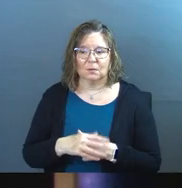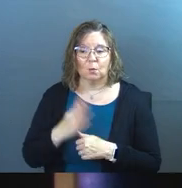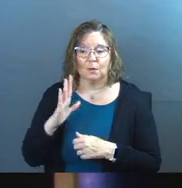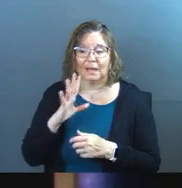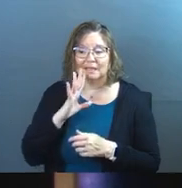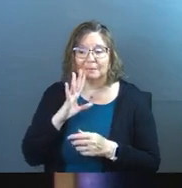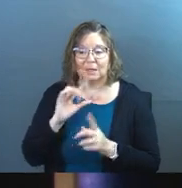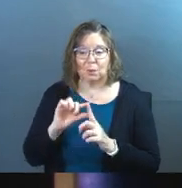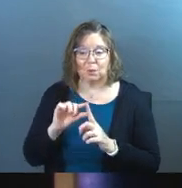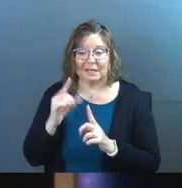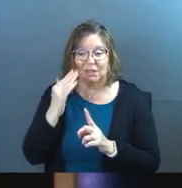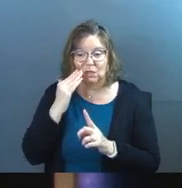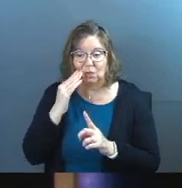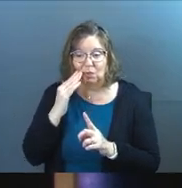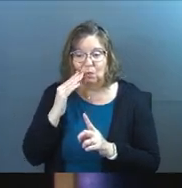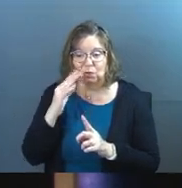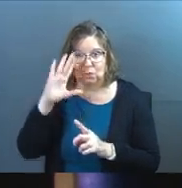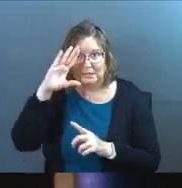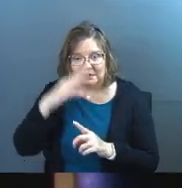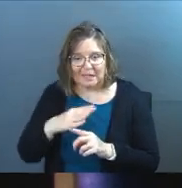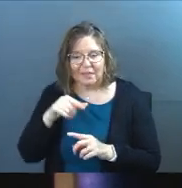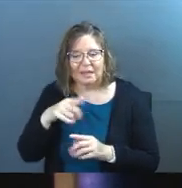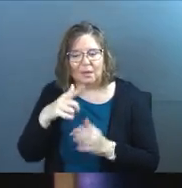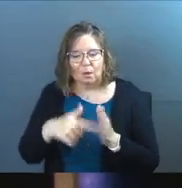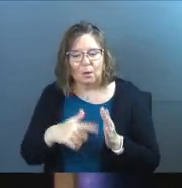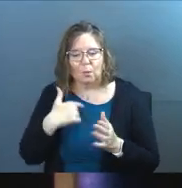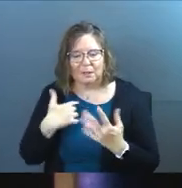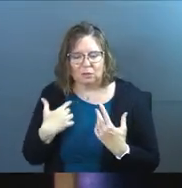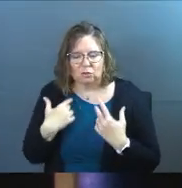Was God speaking words that he knew just to his son? This